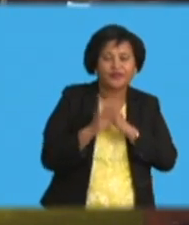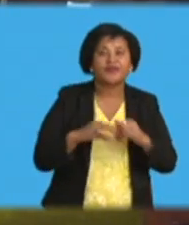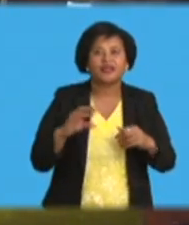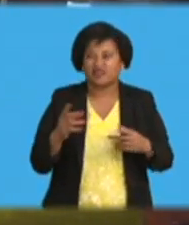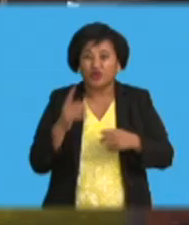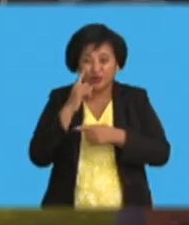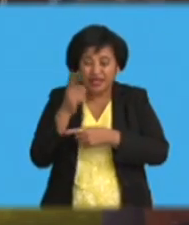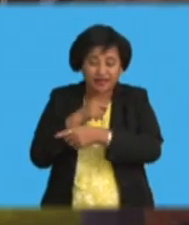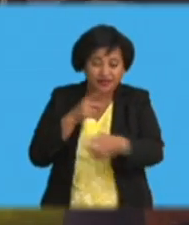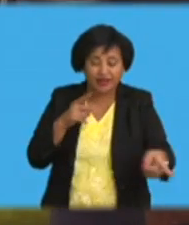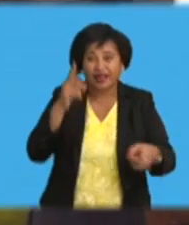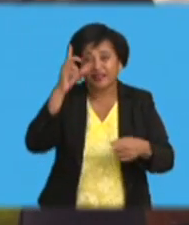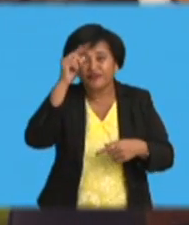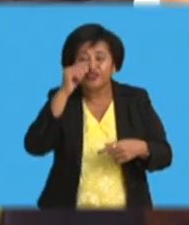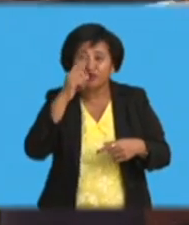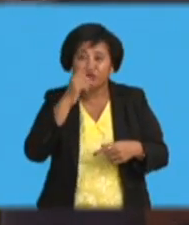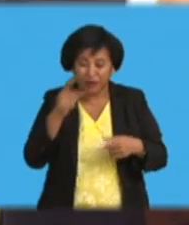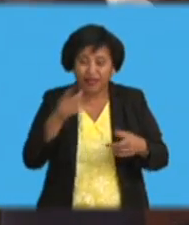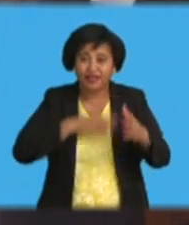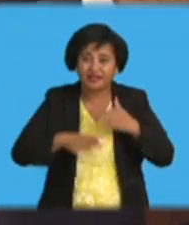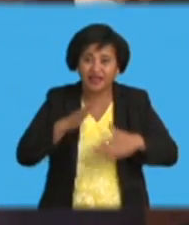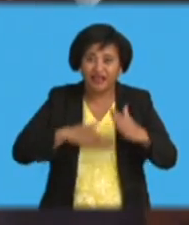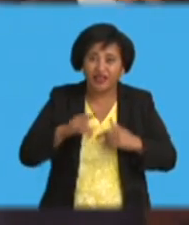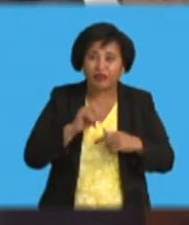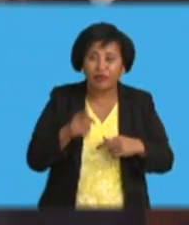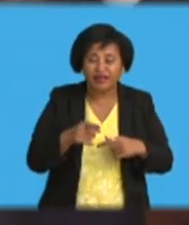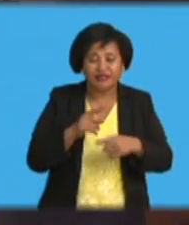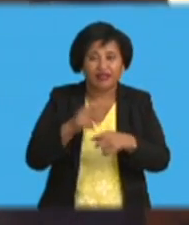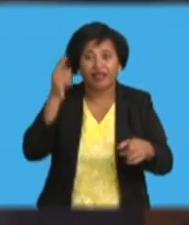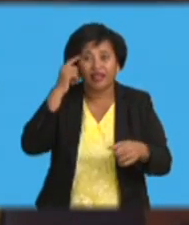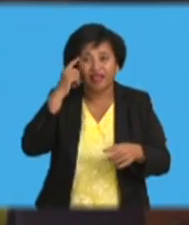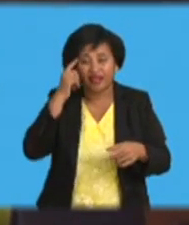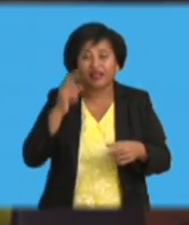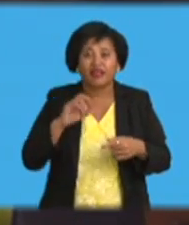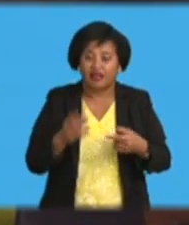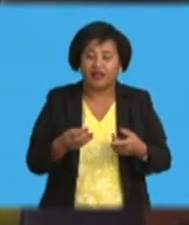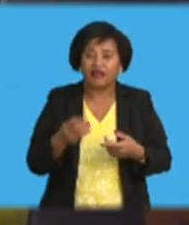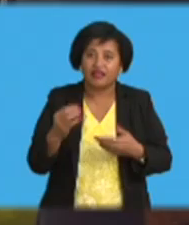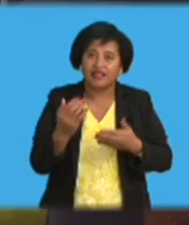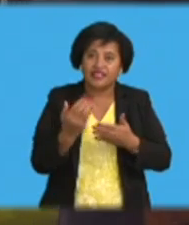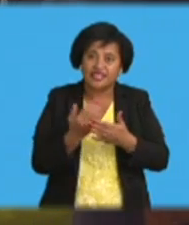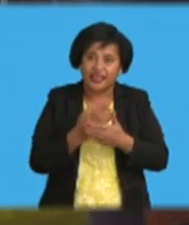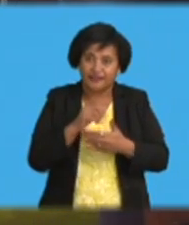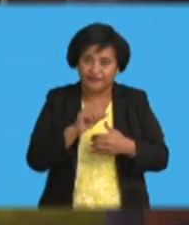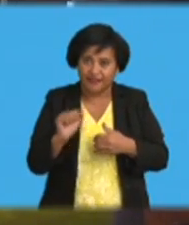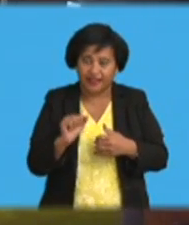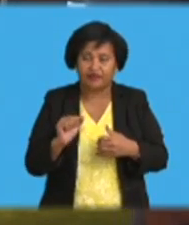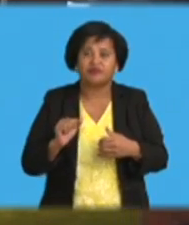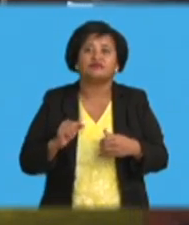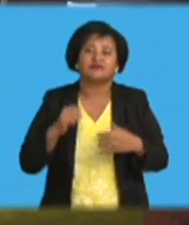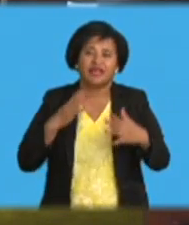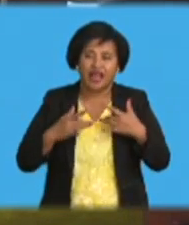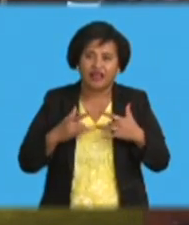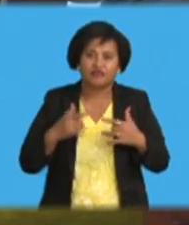are suffering, they believe they stand to benefit from the lies and the attacks on this country and our democracy that we are seeing from fake profiles